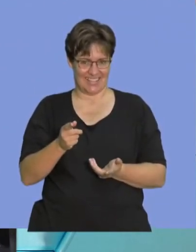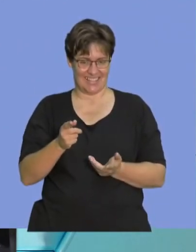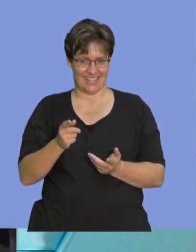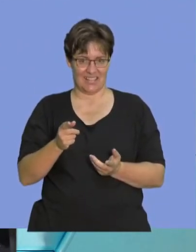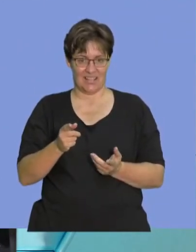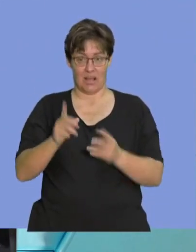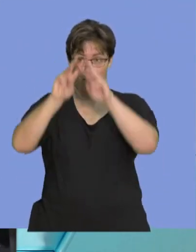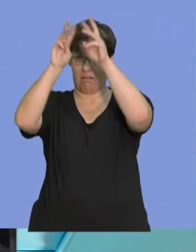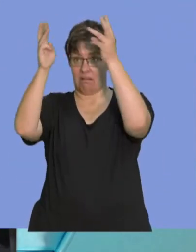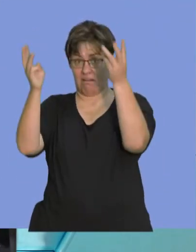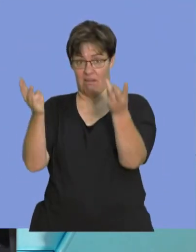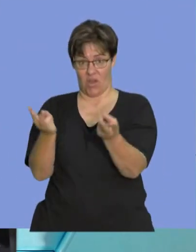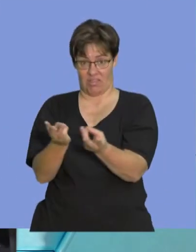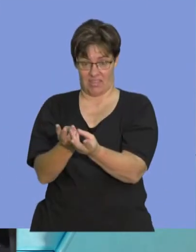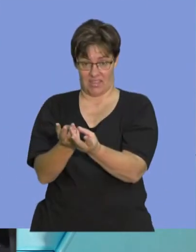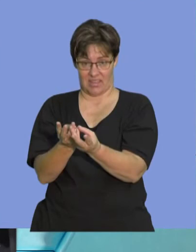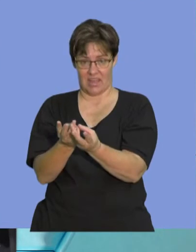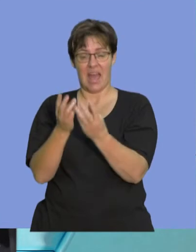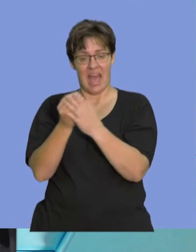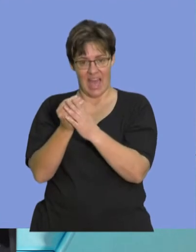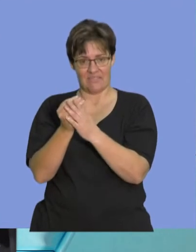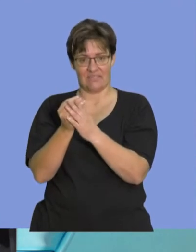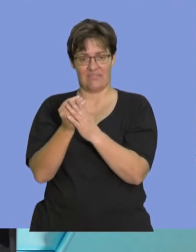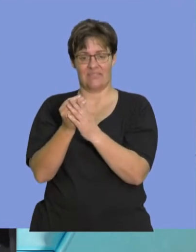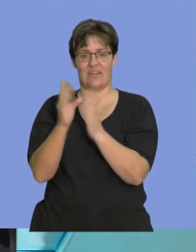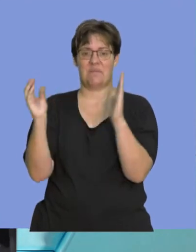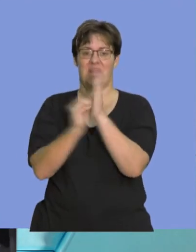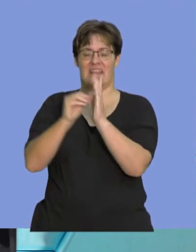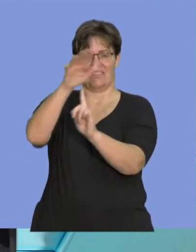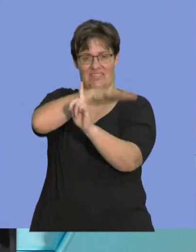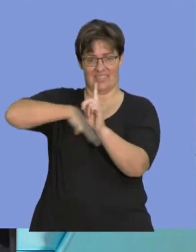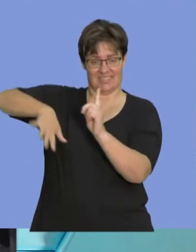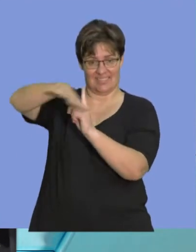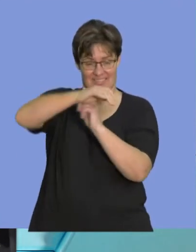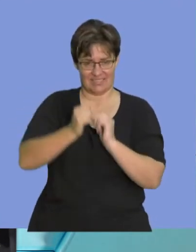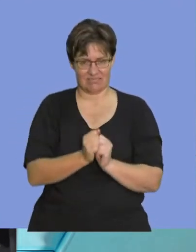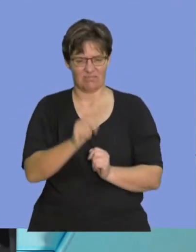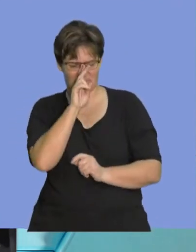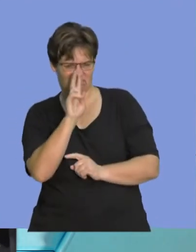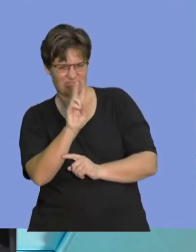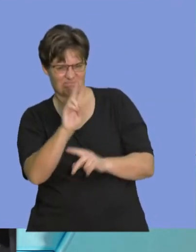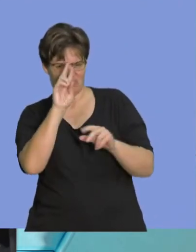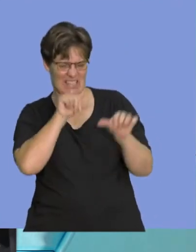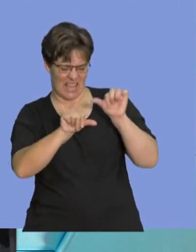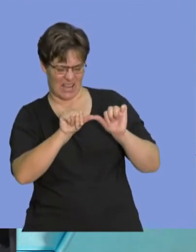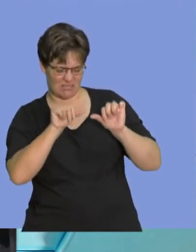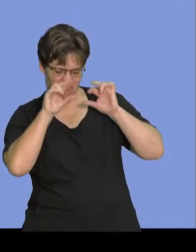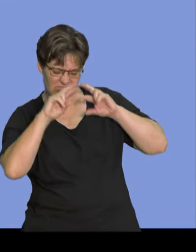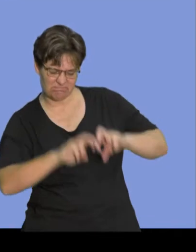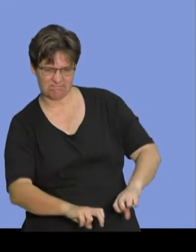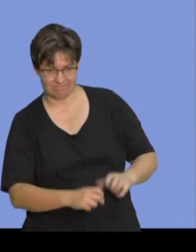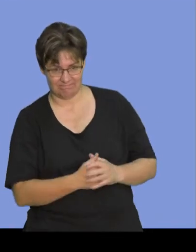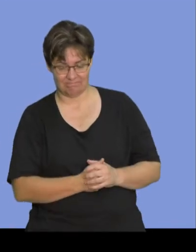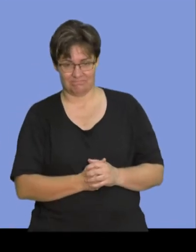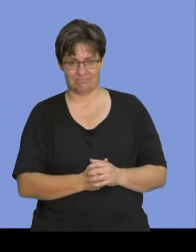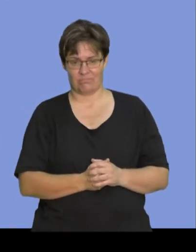this huge planet Earth, there is a magnetic field. And let's talk to, the science behind that. Okay, so we're still